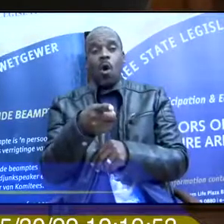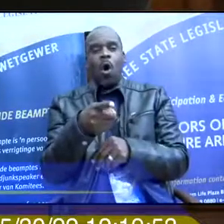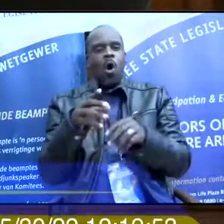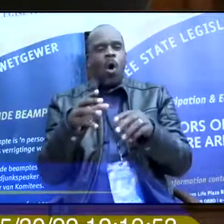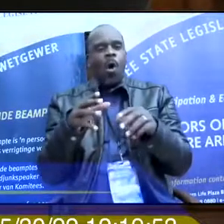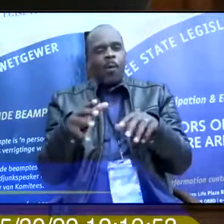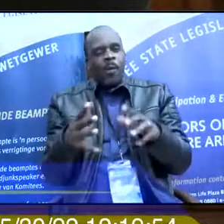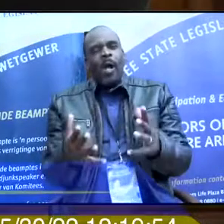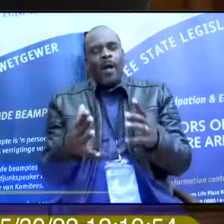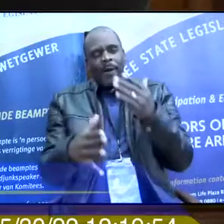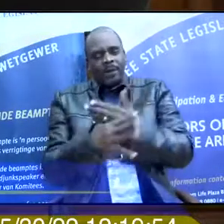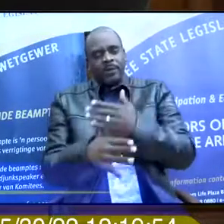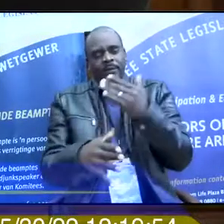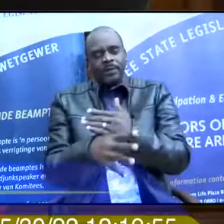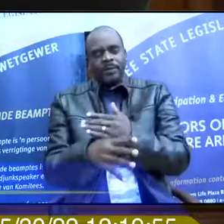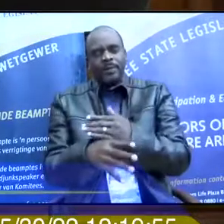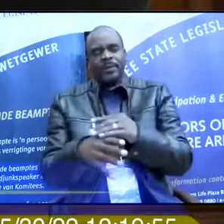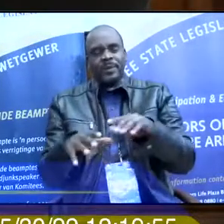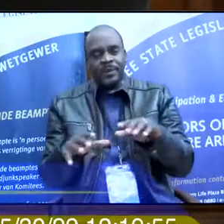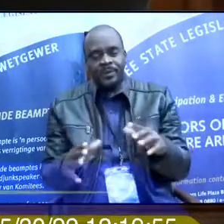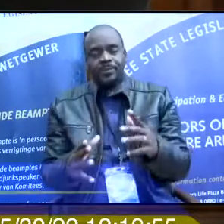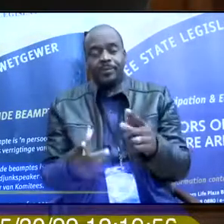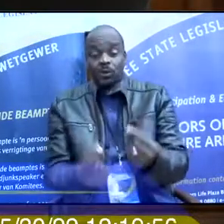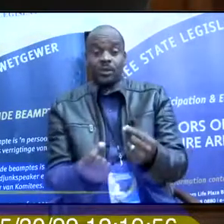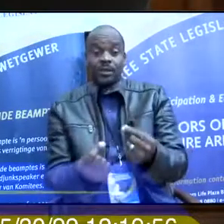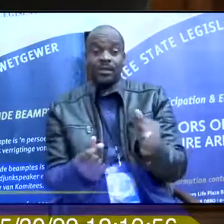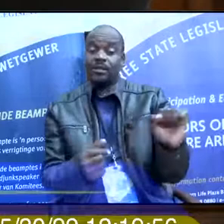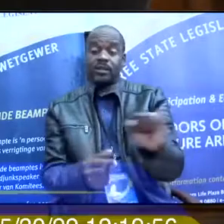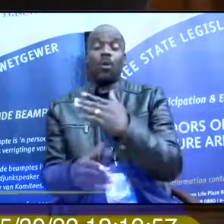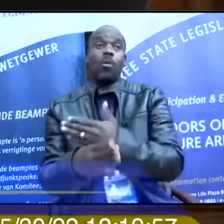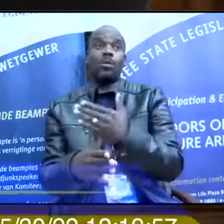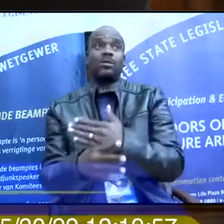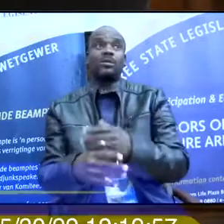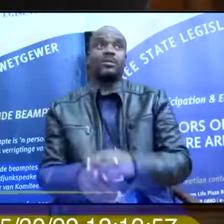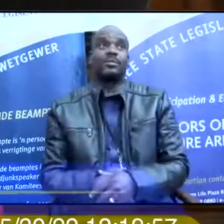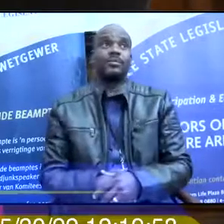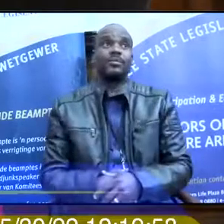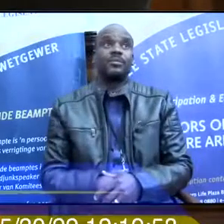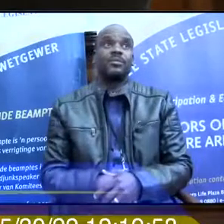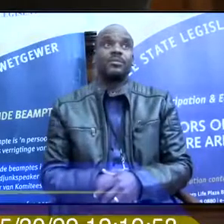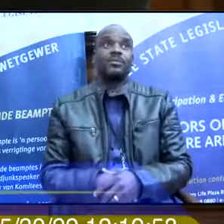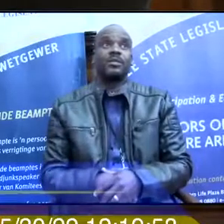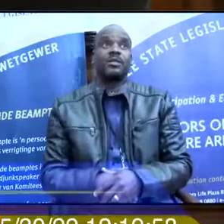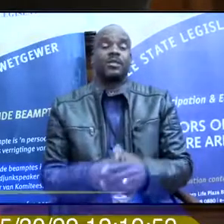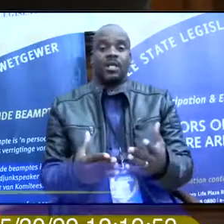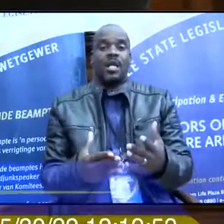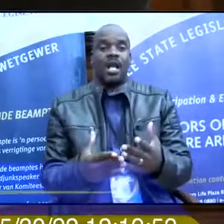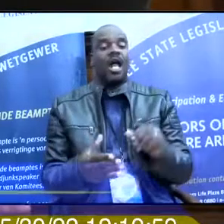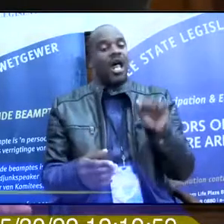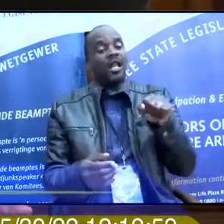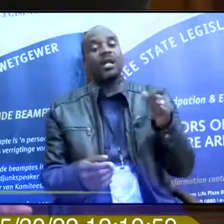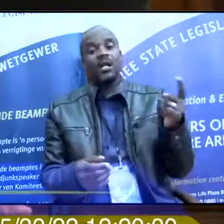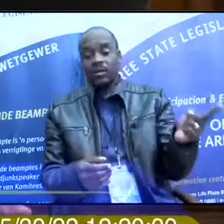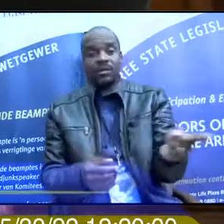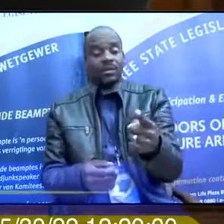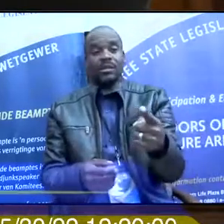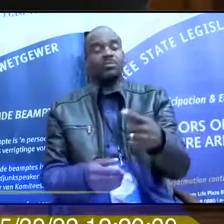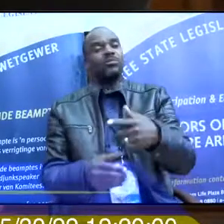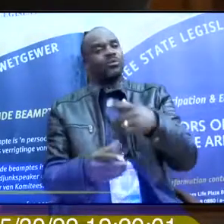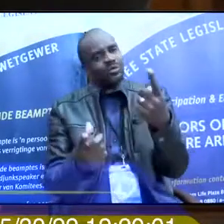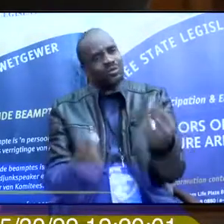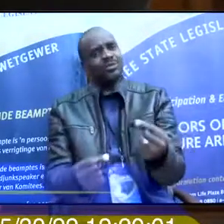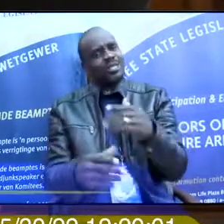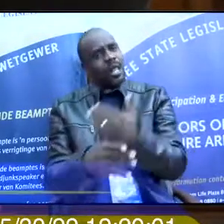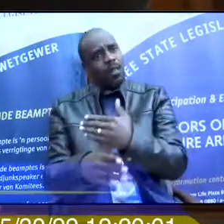trade stop interfering and allow them to do the work that's all we're asking for so that